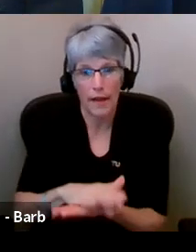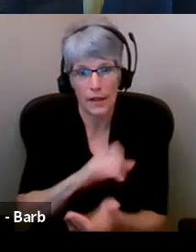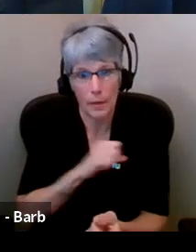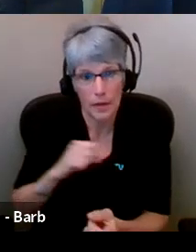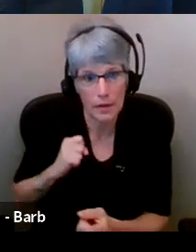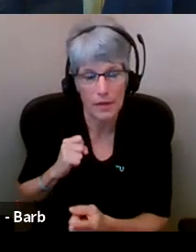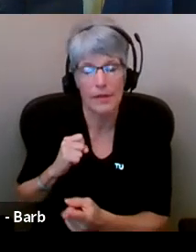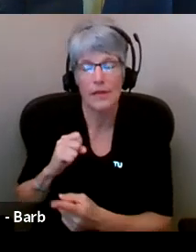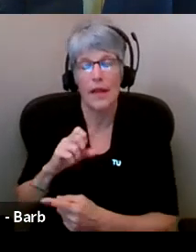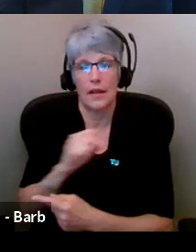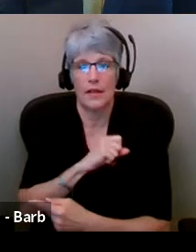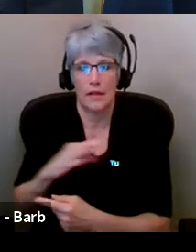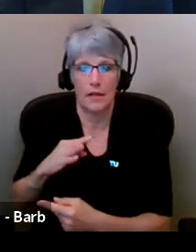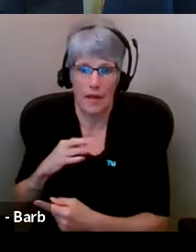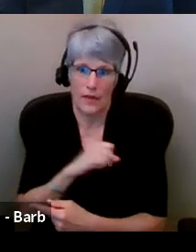Senate.